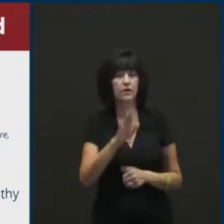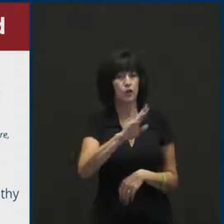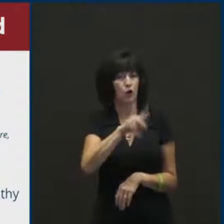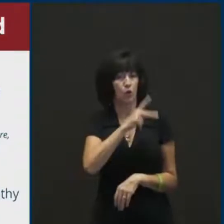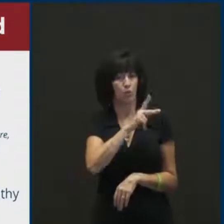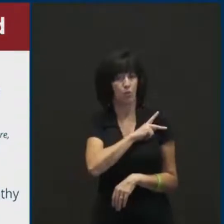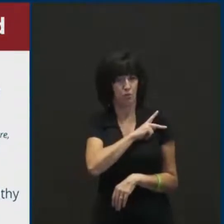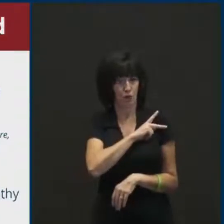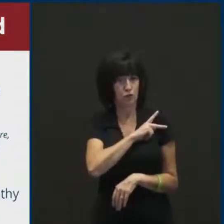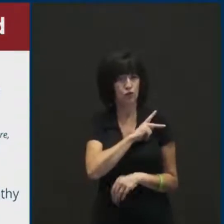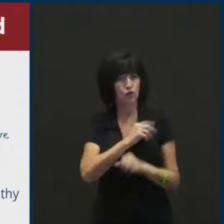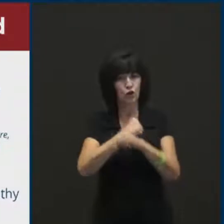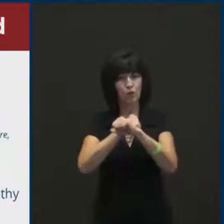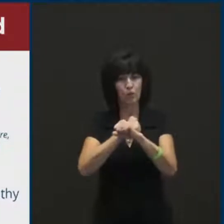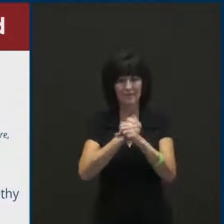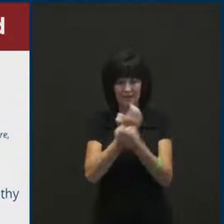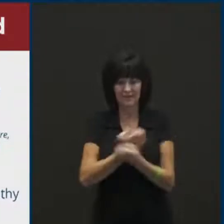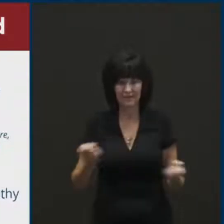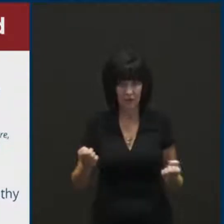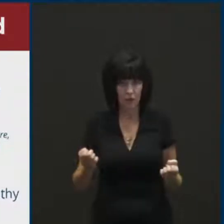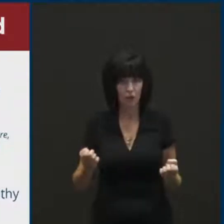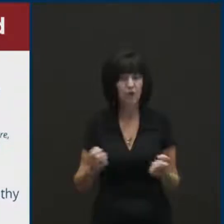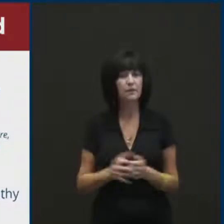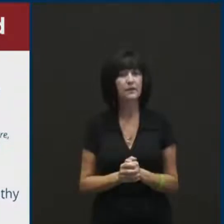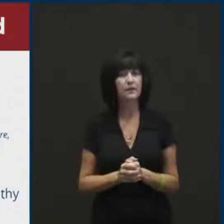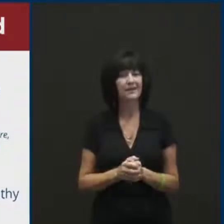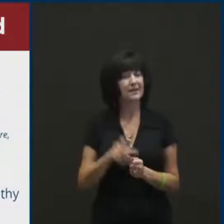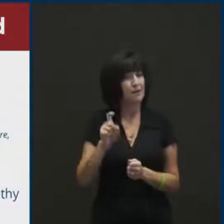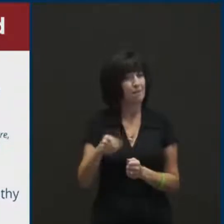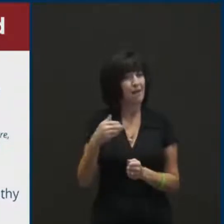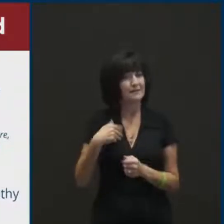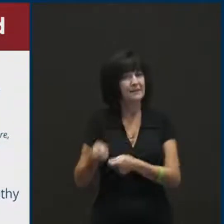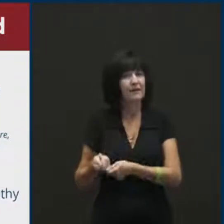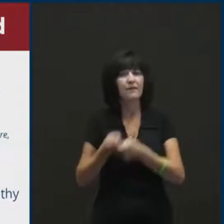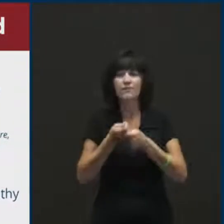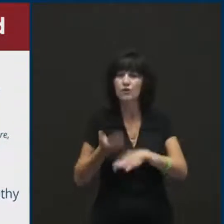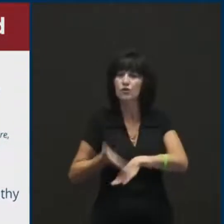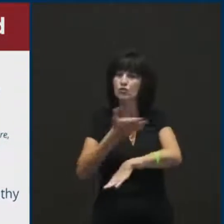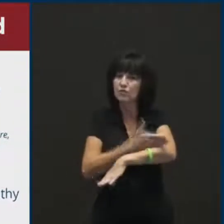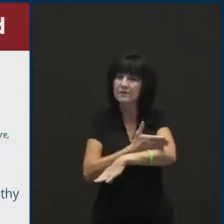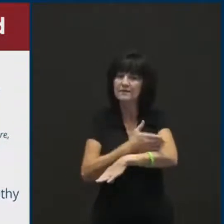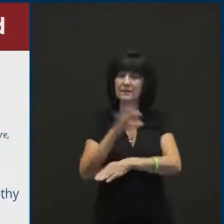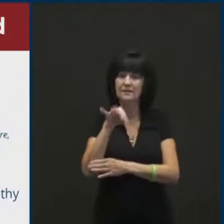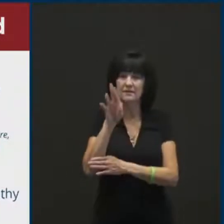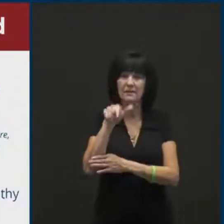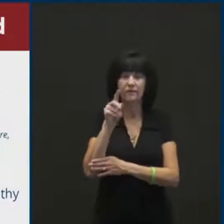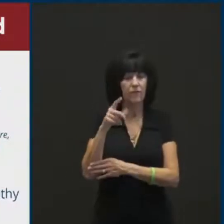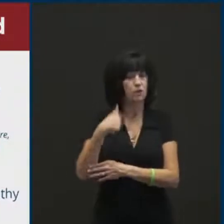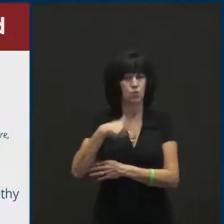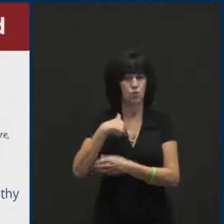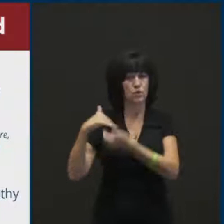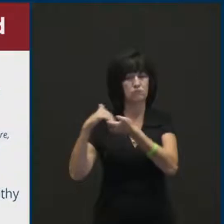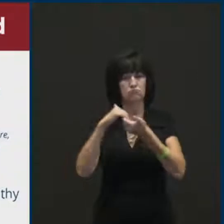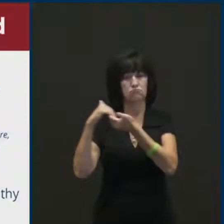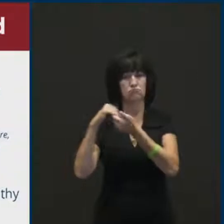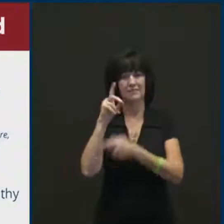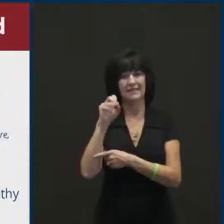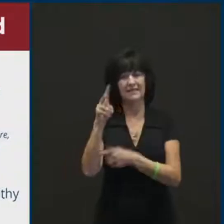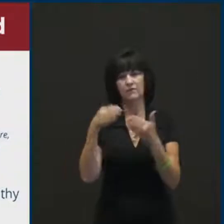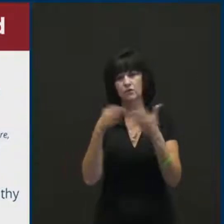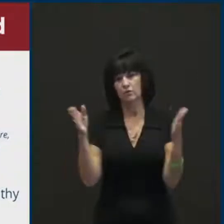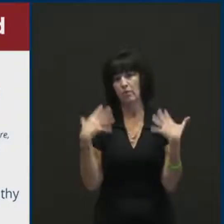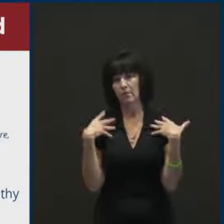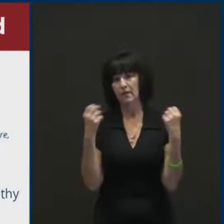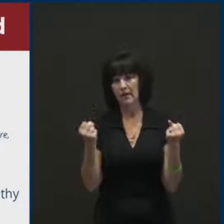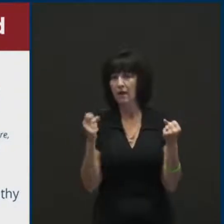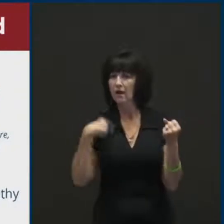environmental modifications, a resiliency fund, which we are going to partner with Division of Public Health and Healthy Communities Delaware